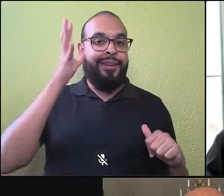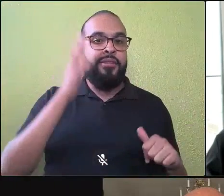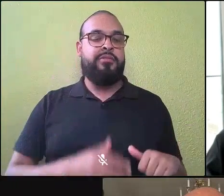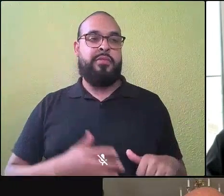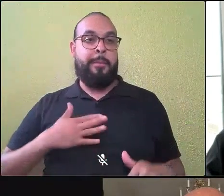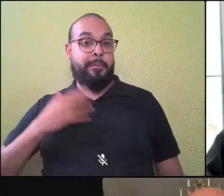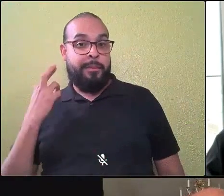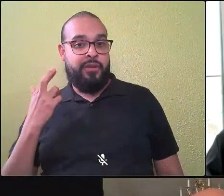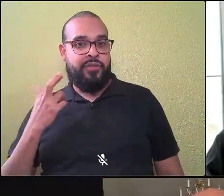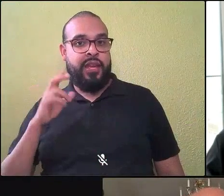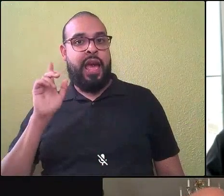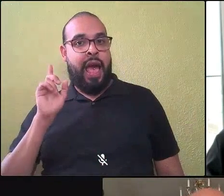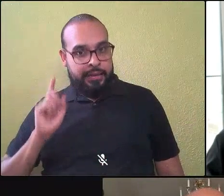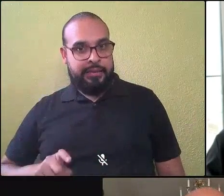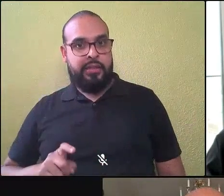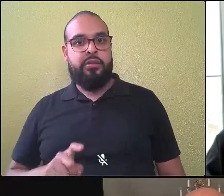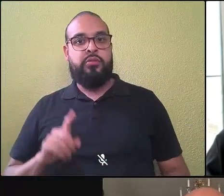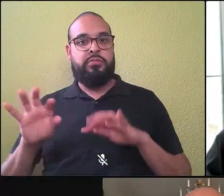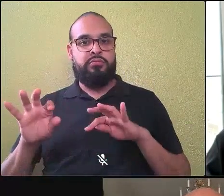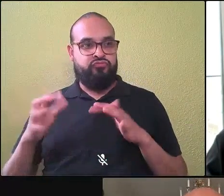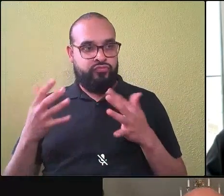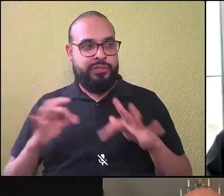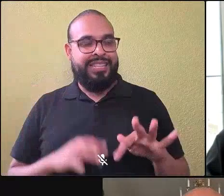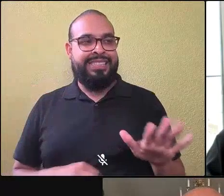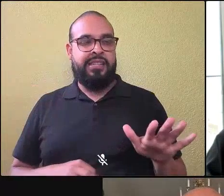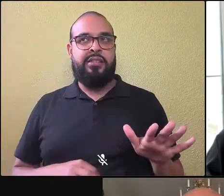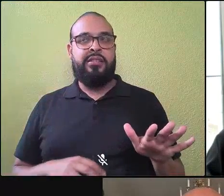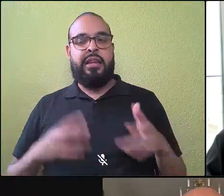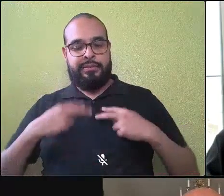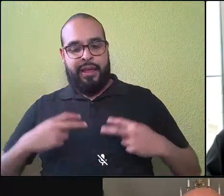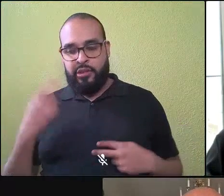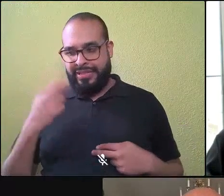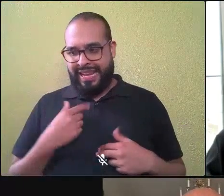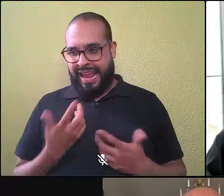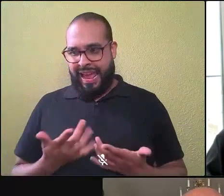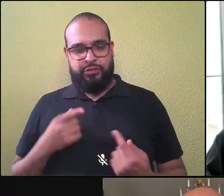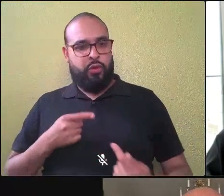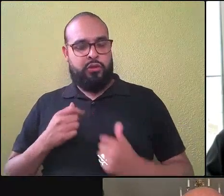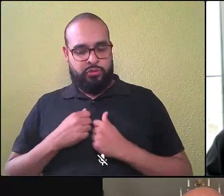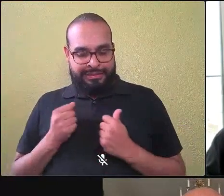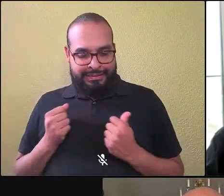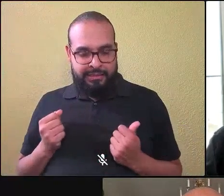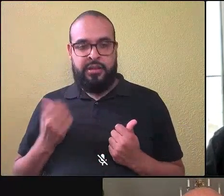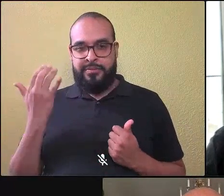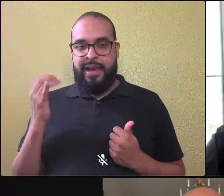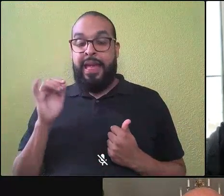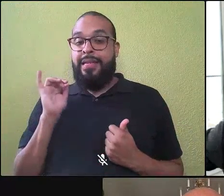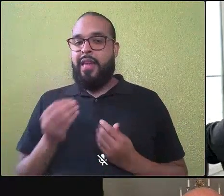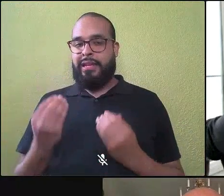not comfortable sharing this information. And going through that process is actually very helpful for me and kind of keeps me